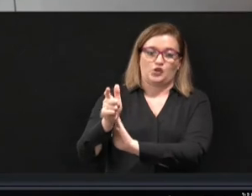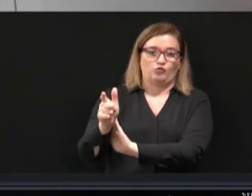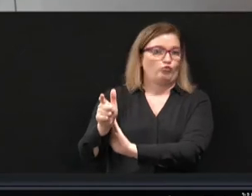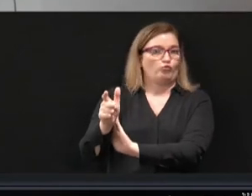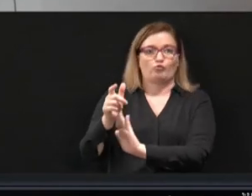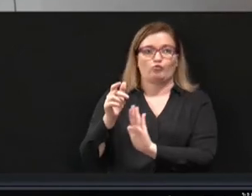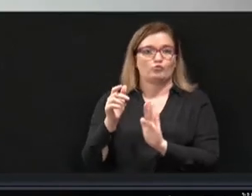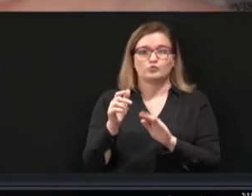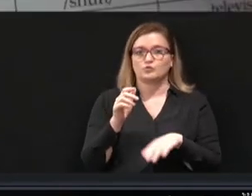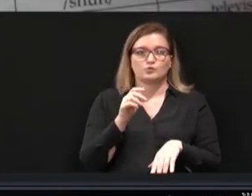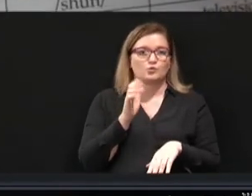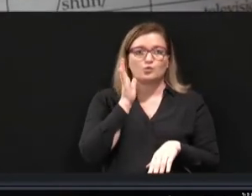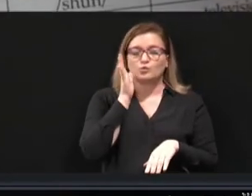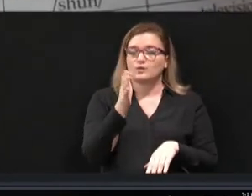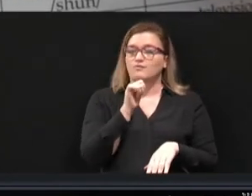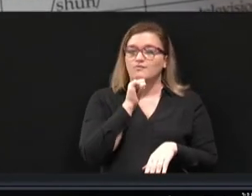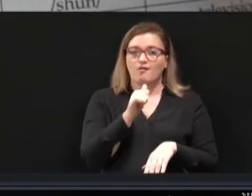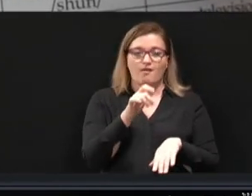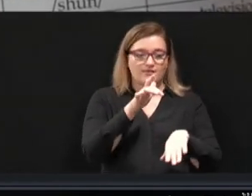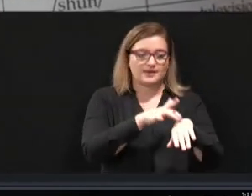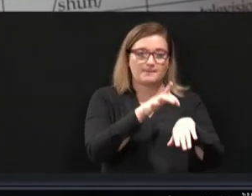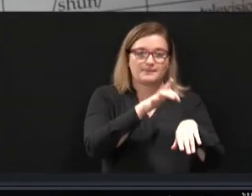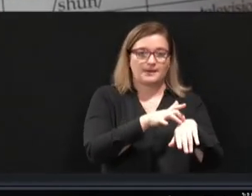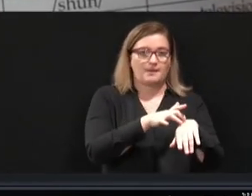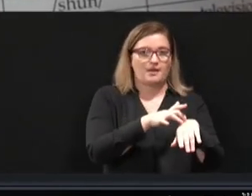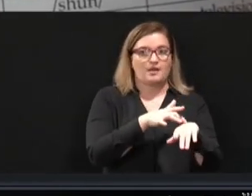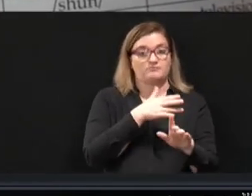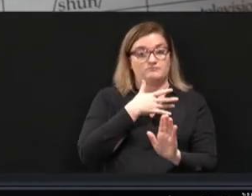twice until I get all the way over to